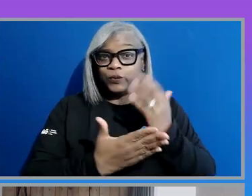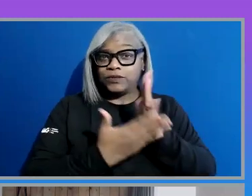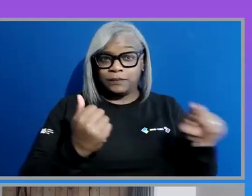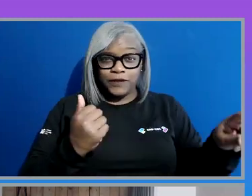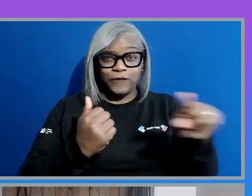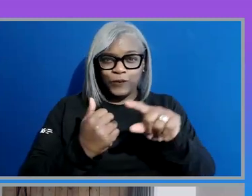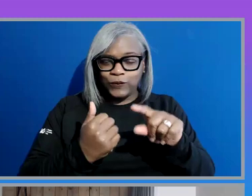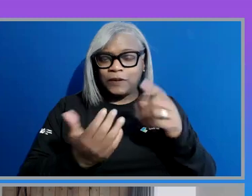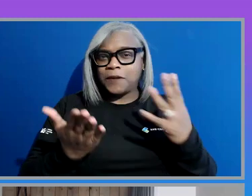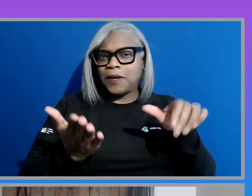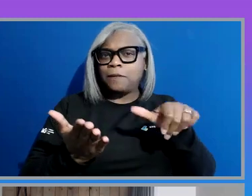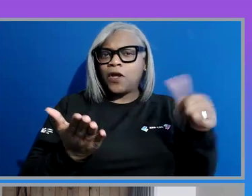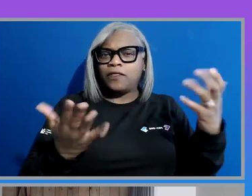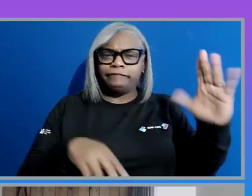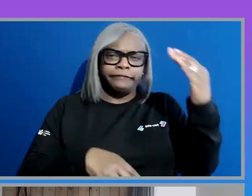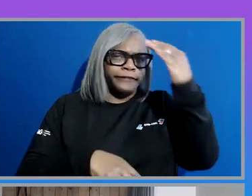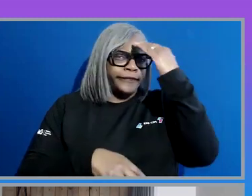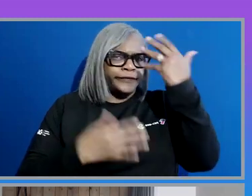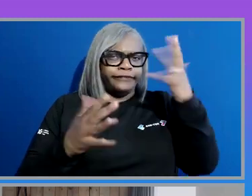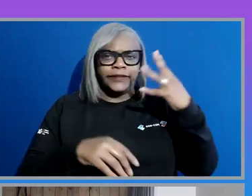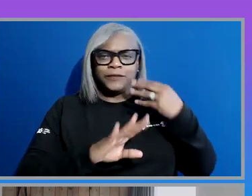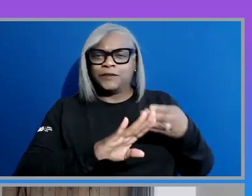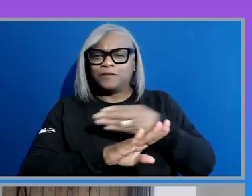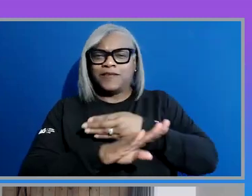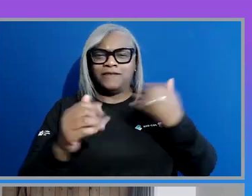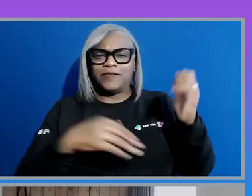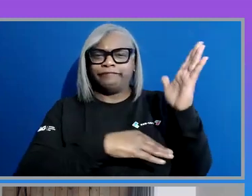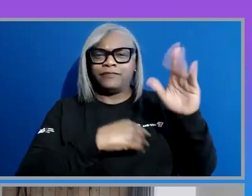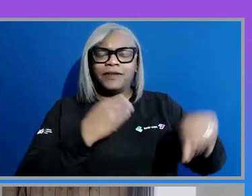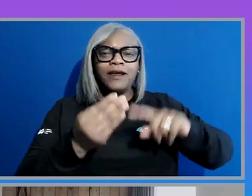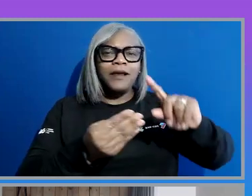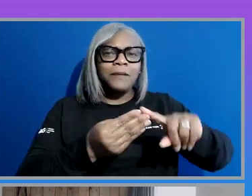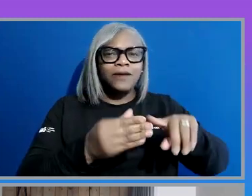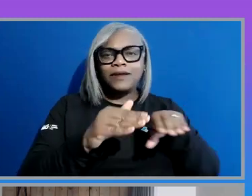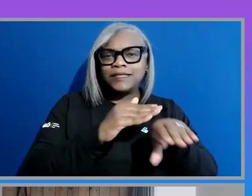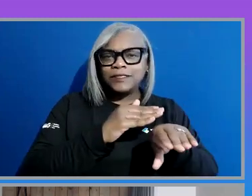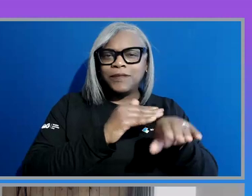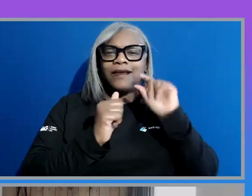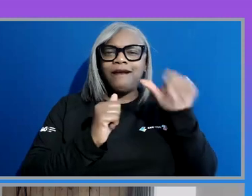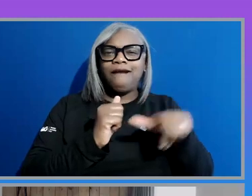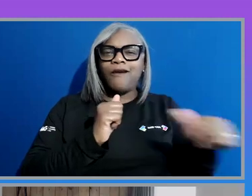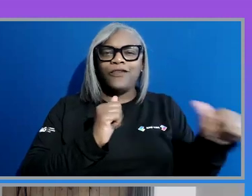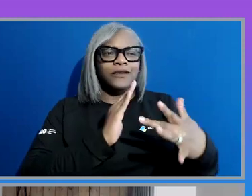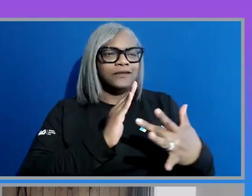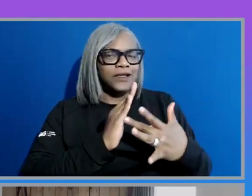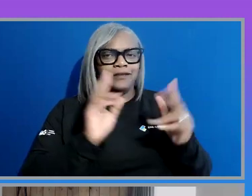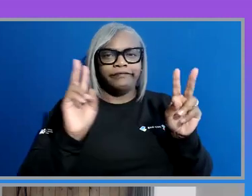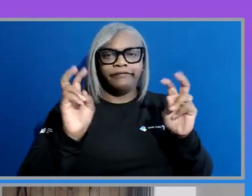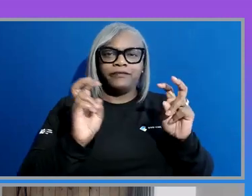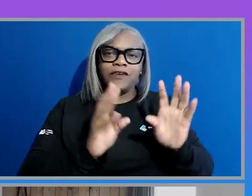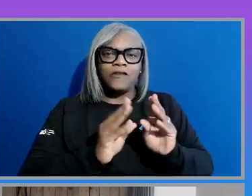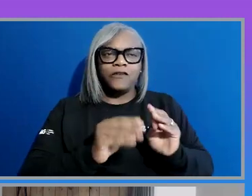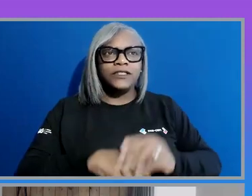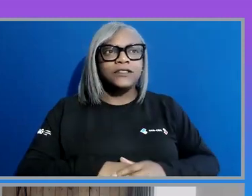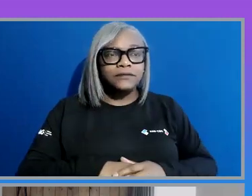know me from talks I've given about accessibility at other tech conferences. I've been creating things for the